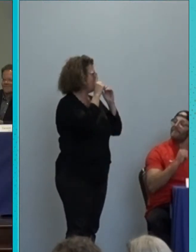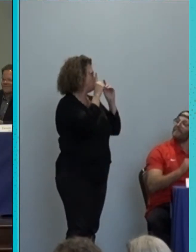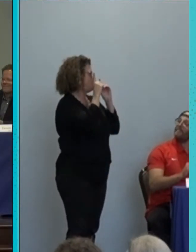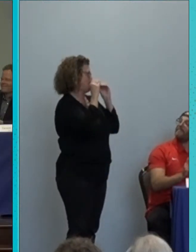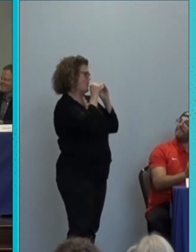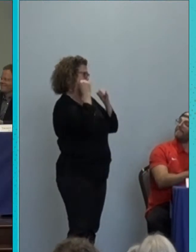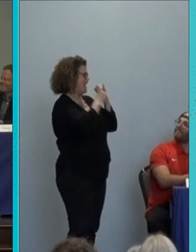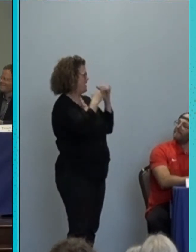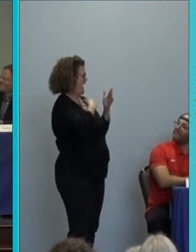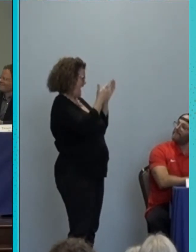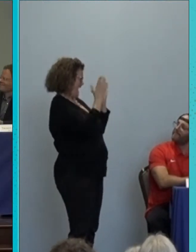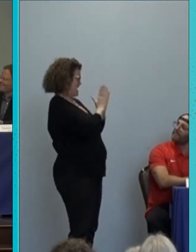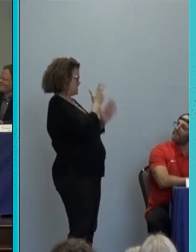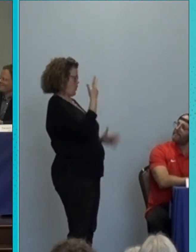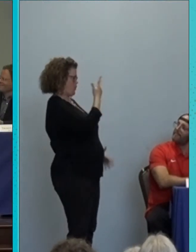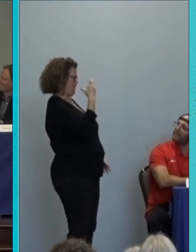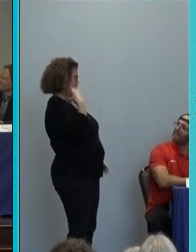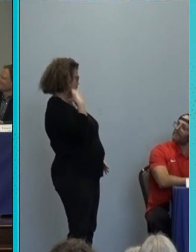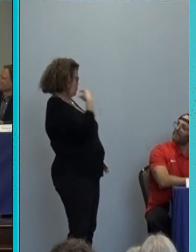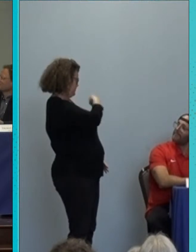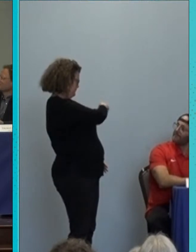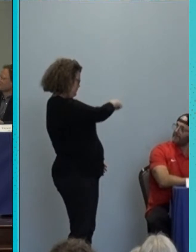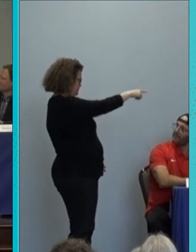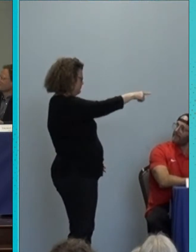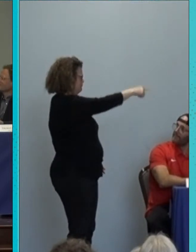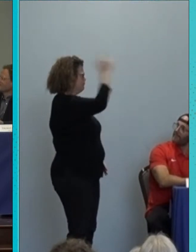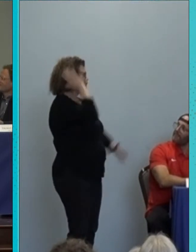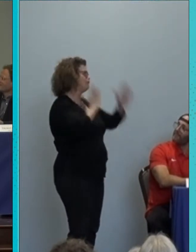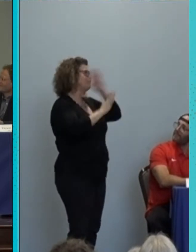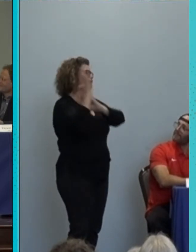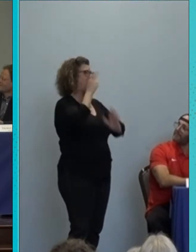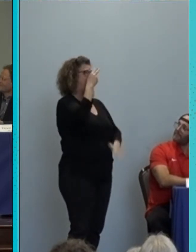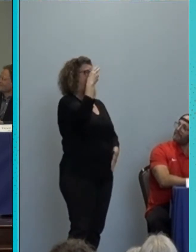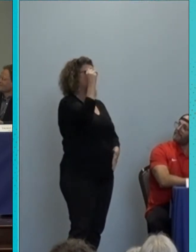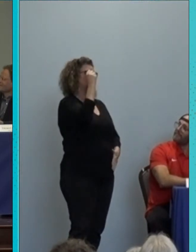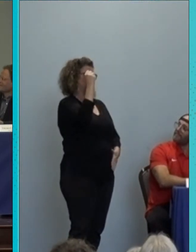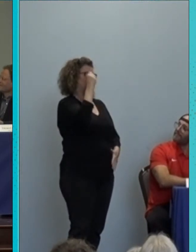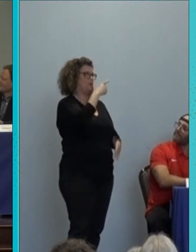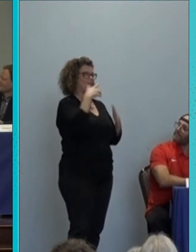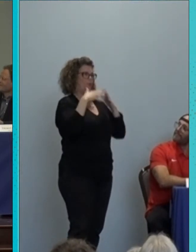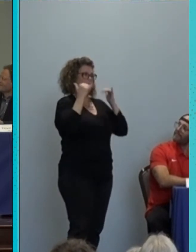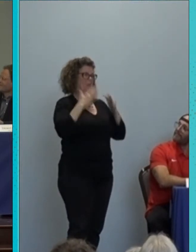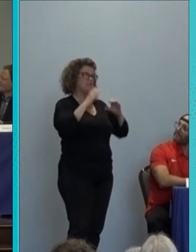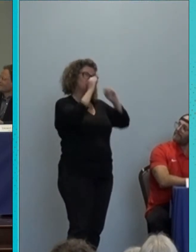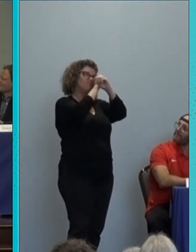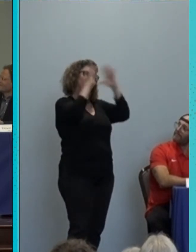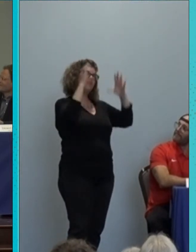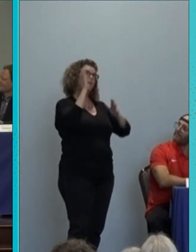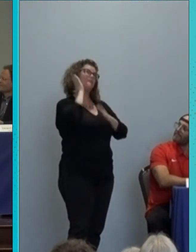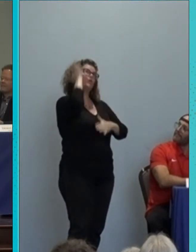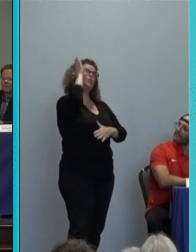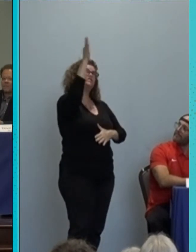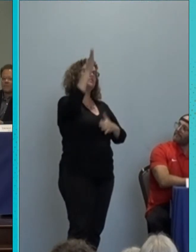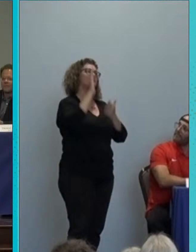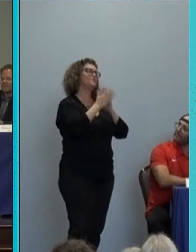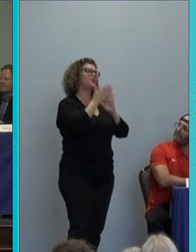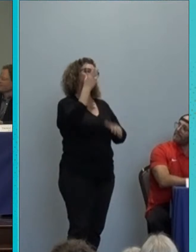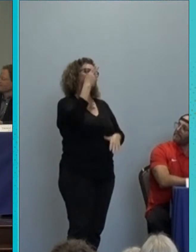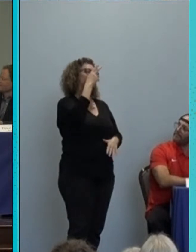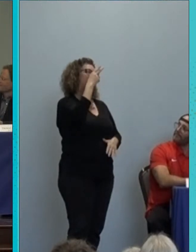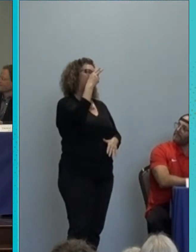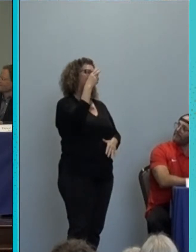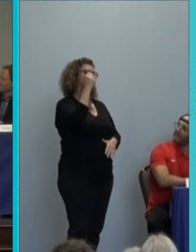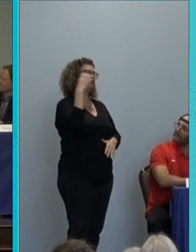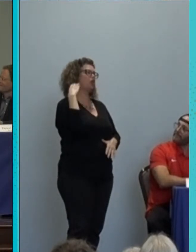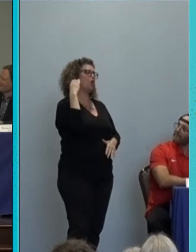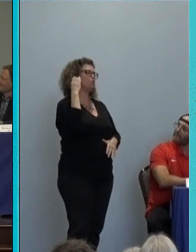Thank you. Oh, and then one last thing. I wanted to ask the 3 coaches. In high school, when you were playing,